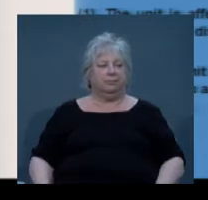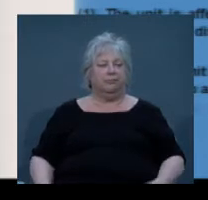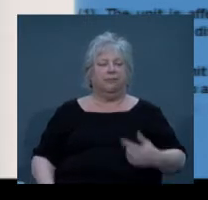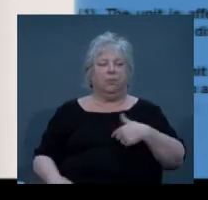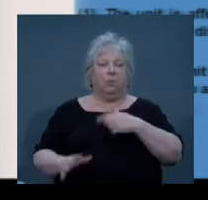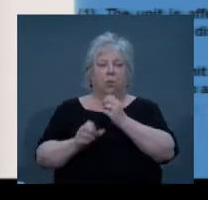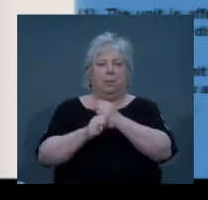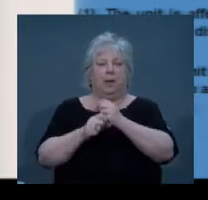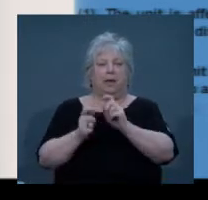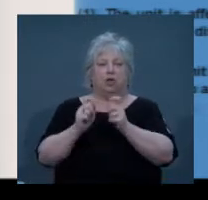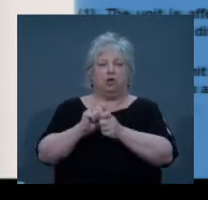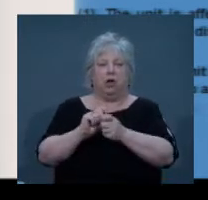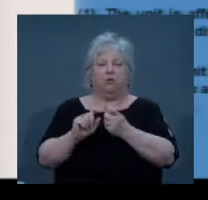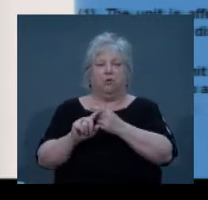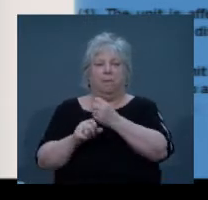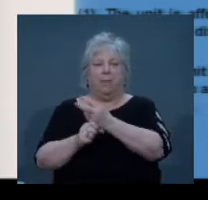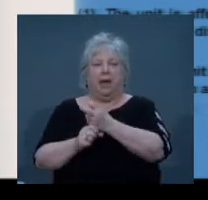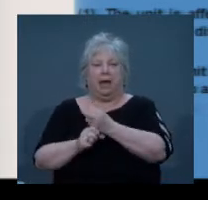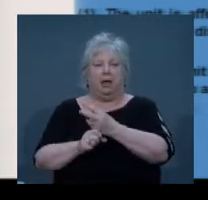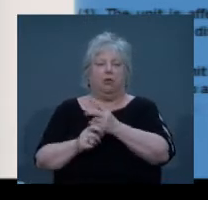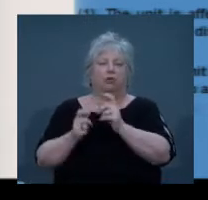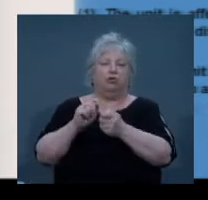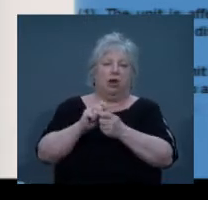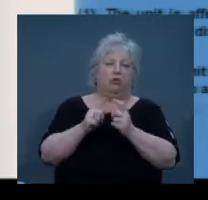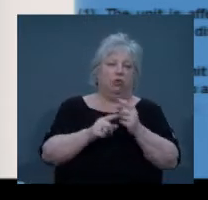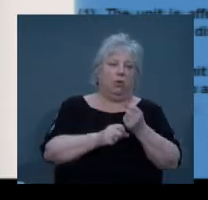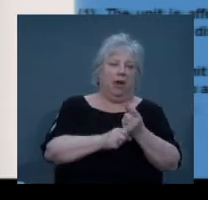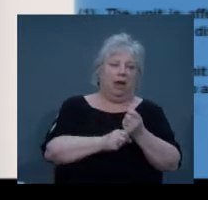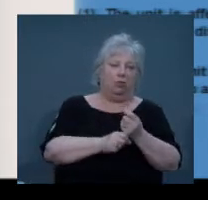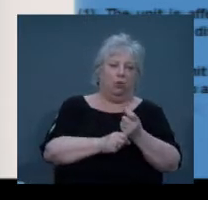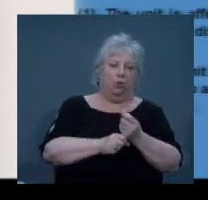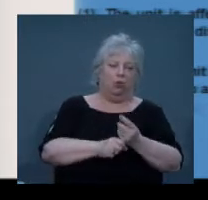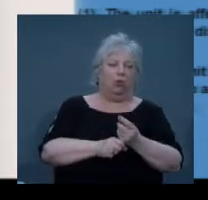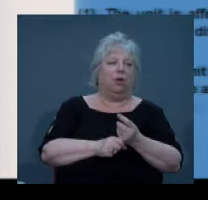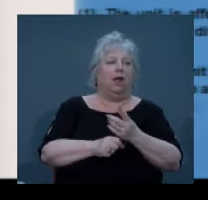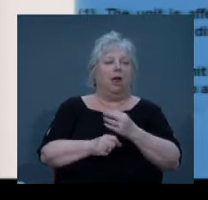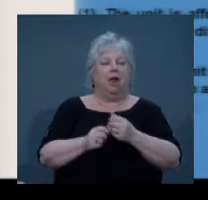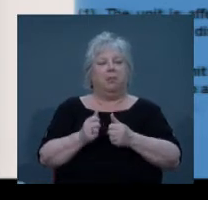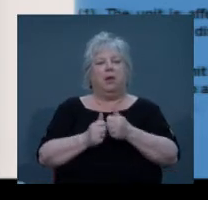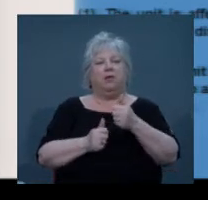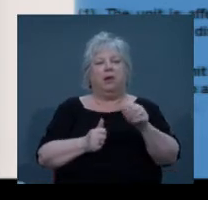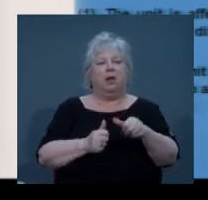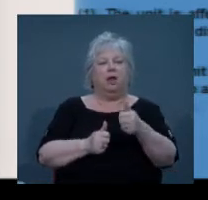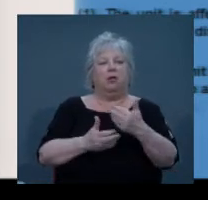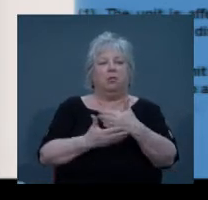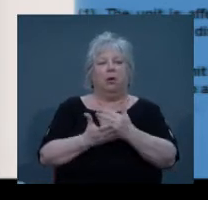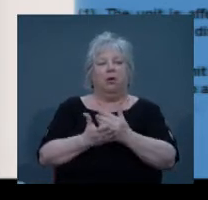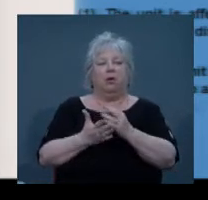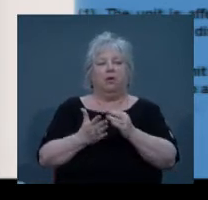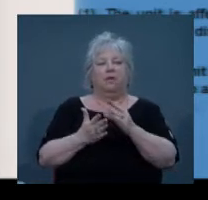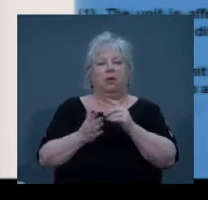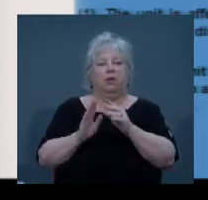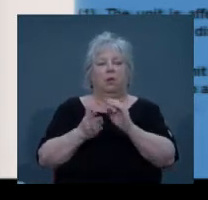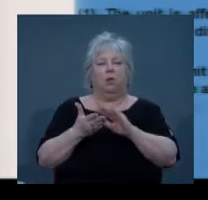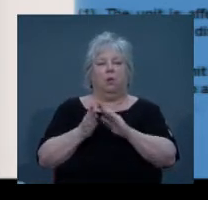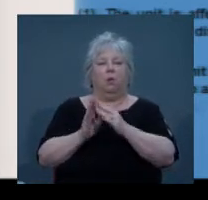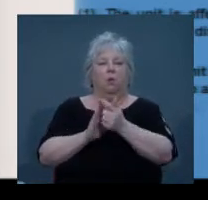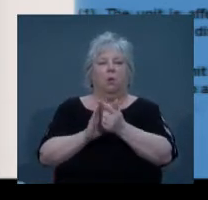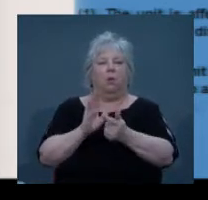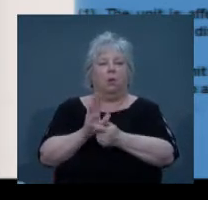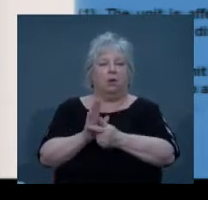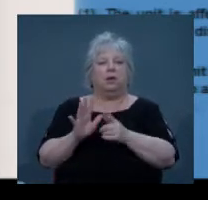the change from biennial to annual, and most of the other components of the ordinance stayed in